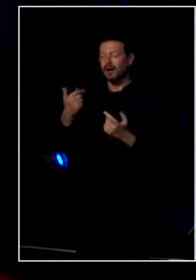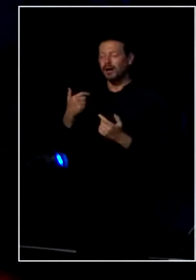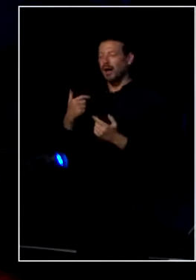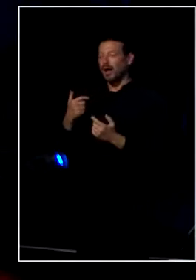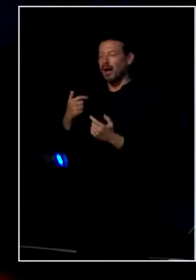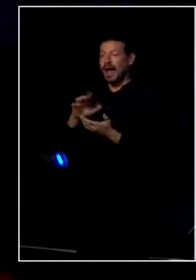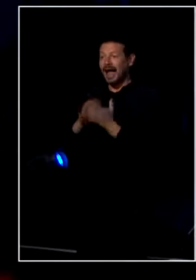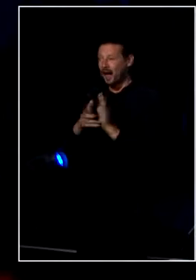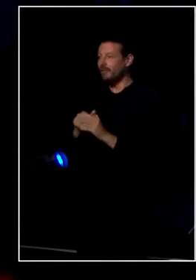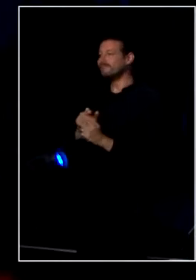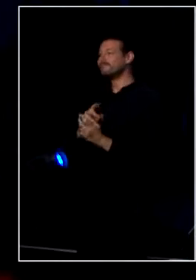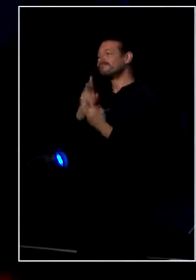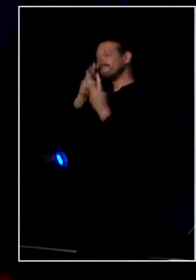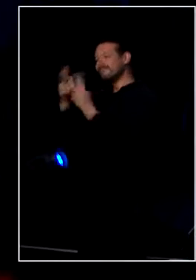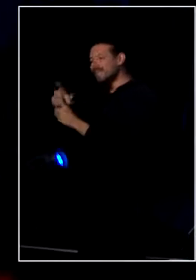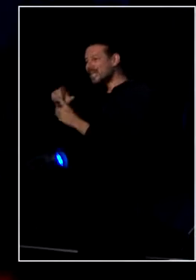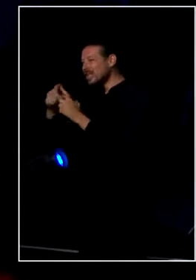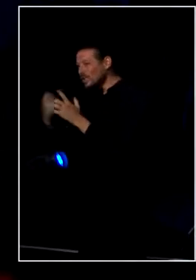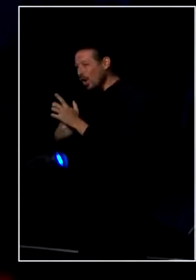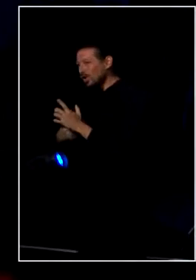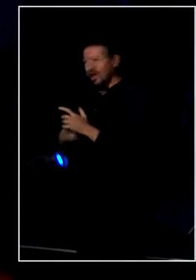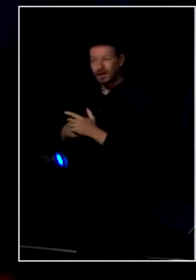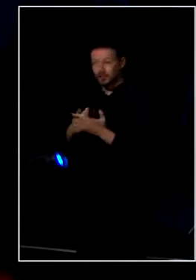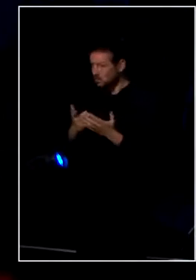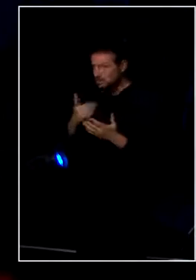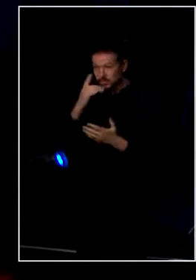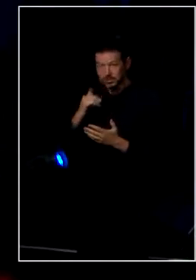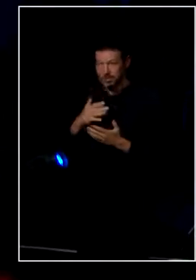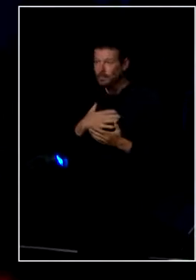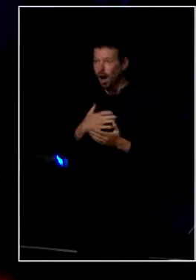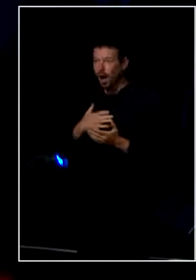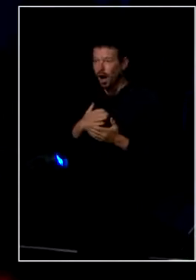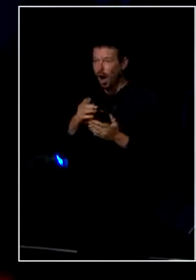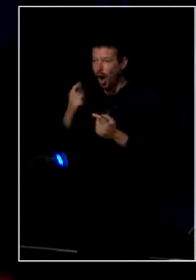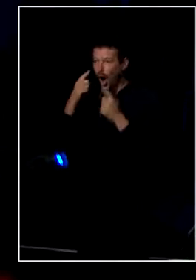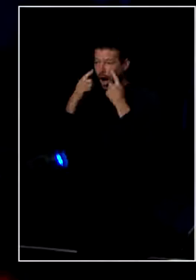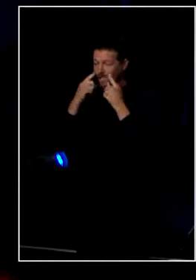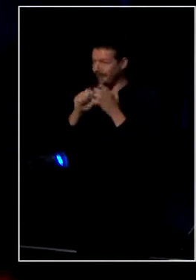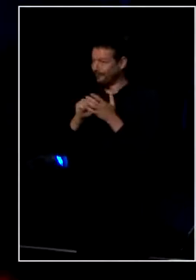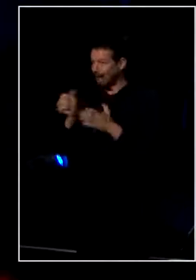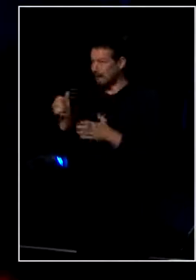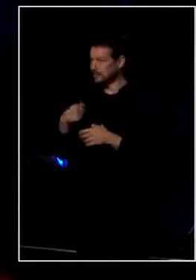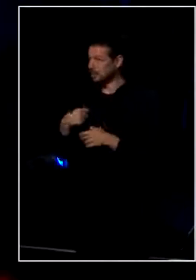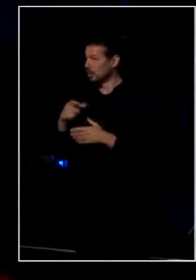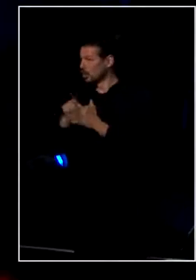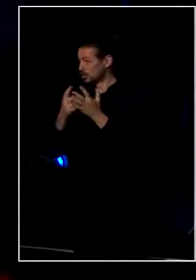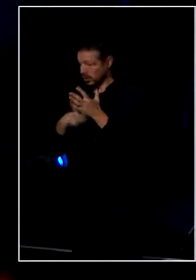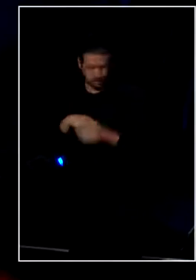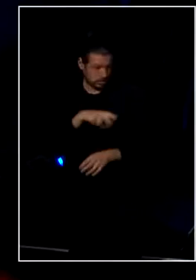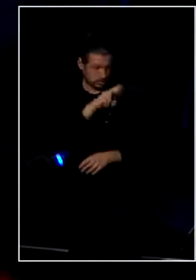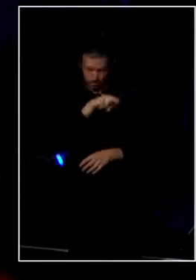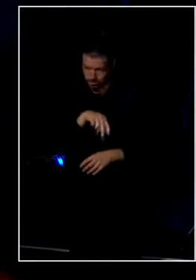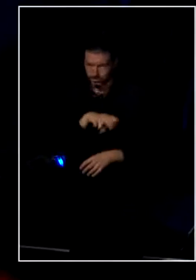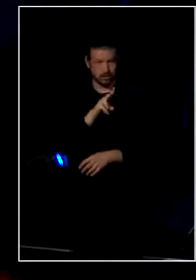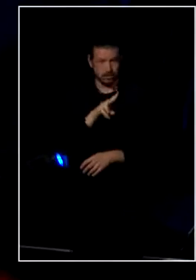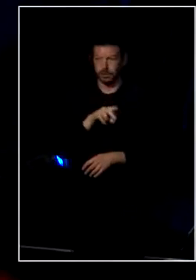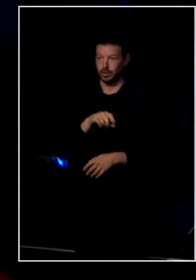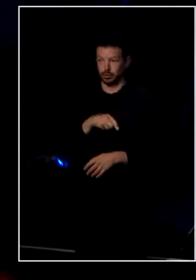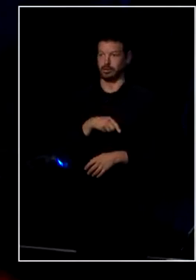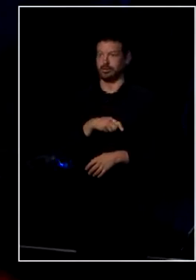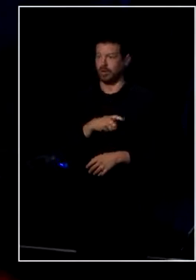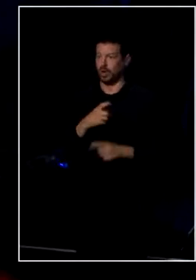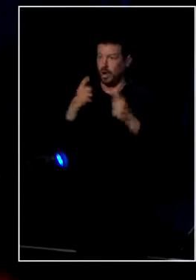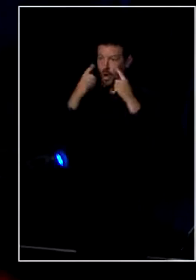And the thing is, my eyes are so fucked, I can't fake it, right? So they looked at my eyesight, looked at me, and they're like, this is pretty